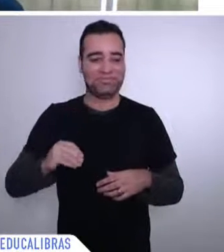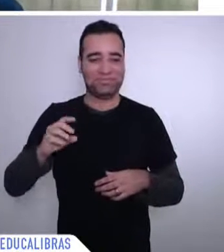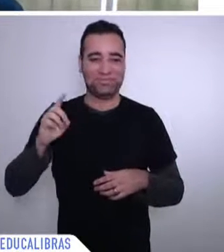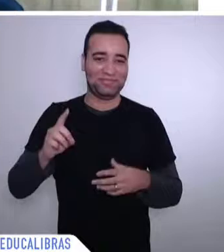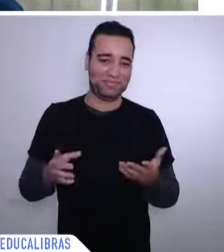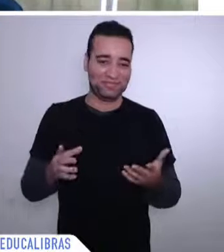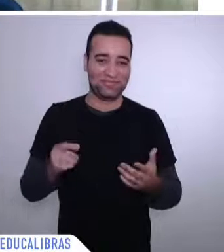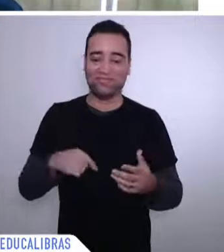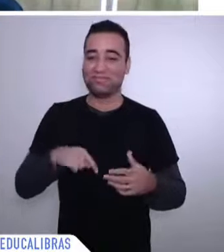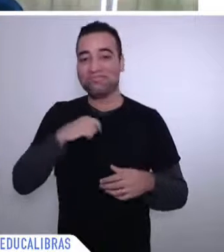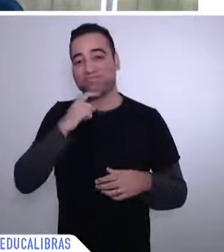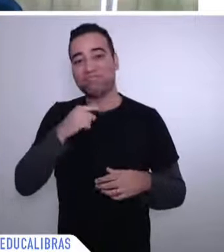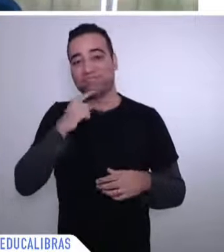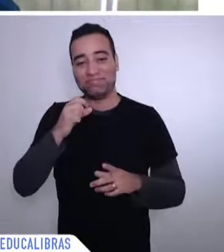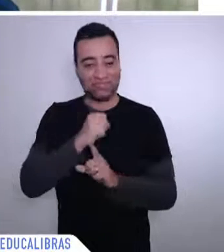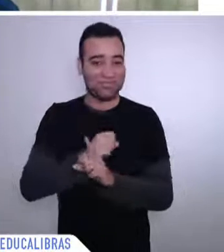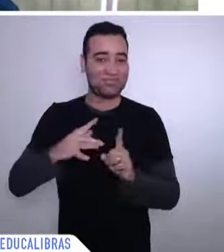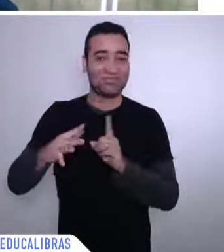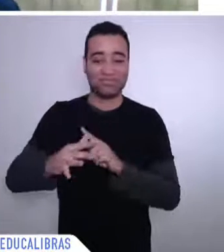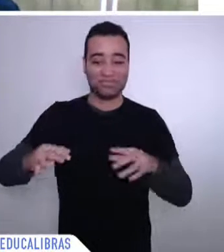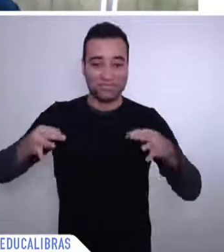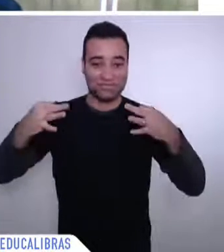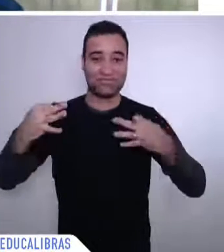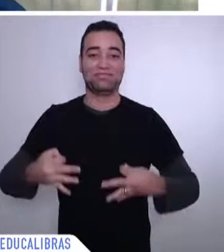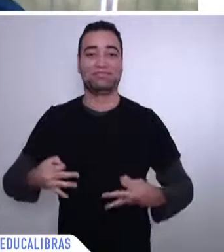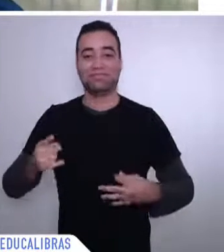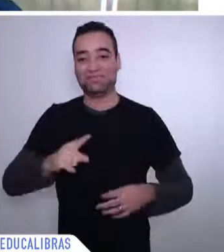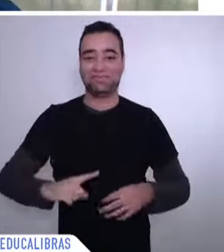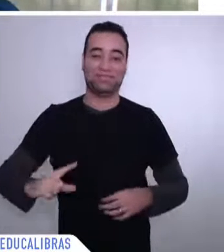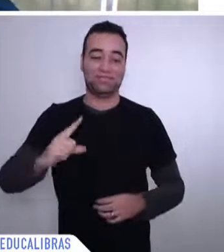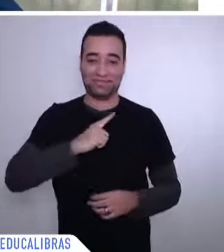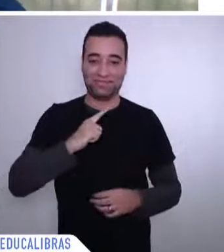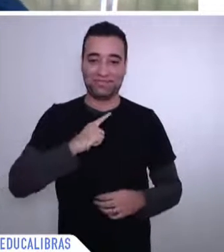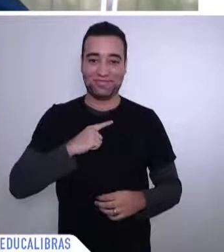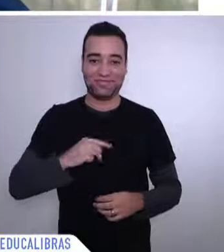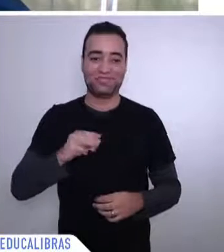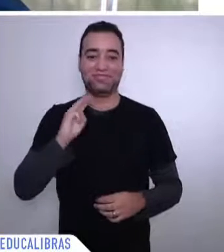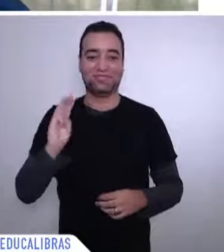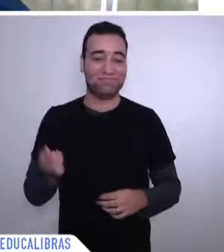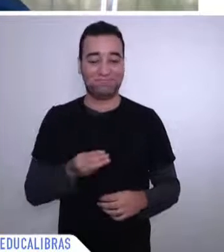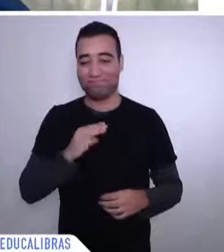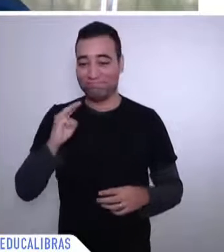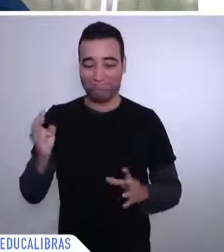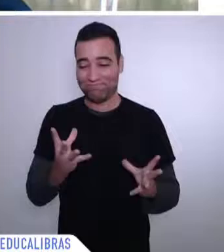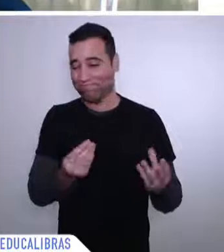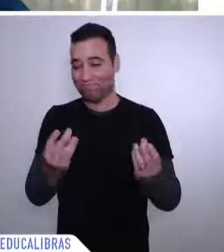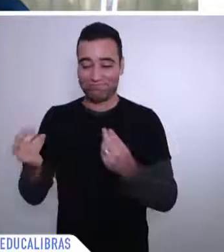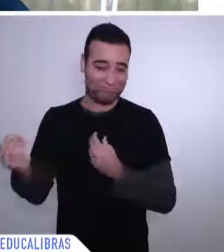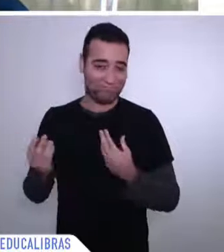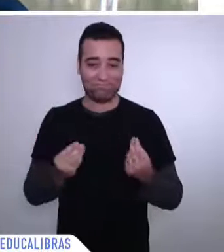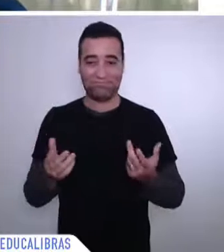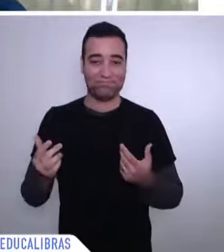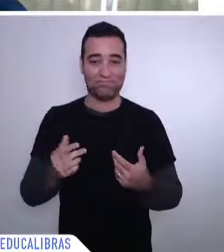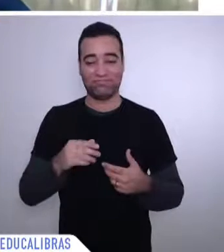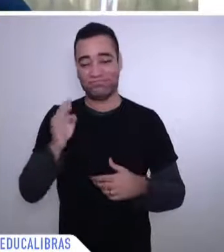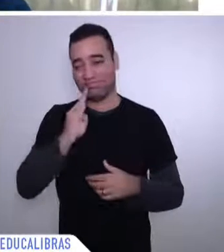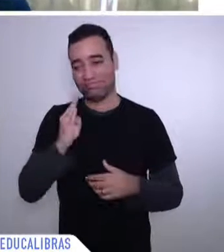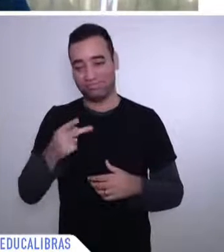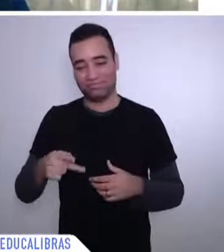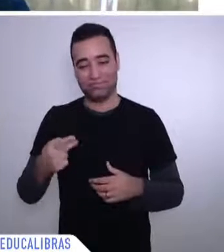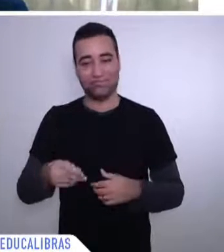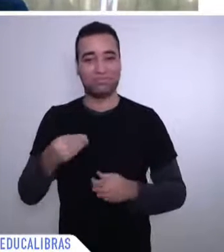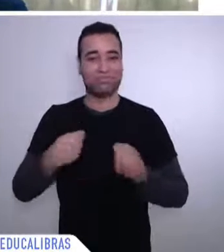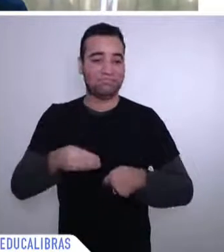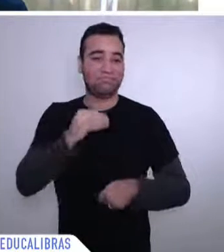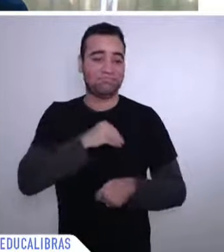the right to understand what is fair. In a society in which you have billions and billions of